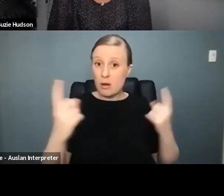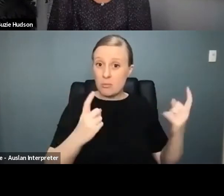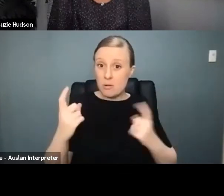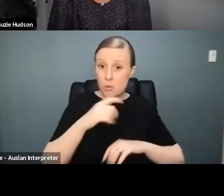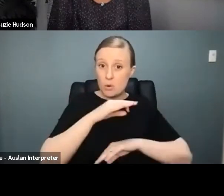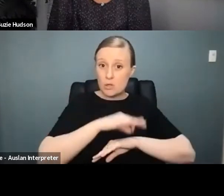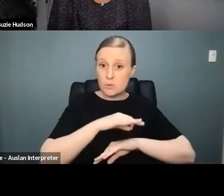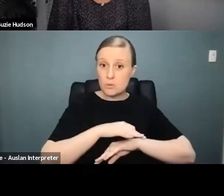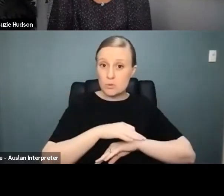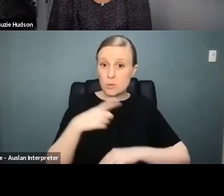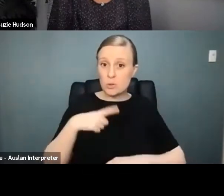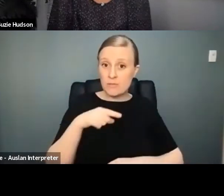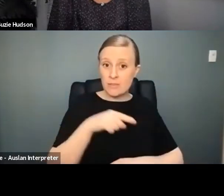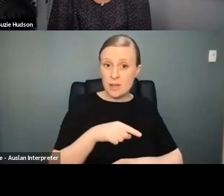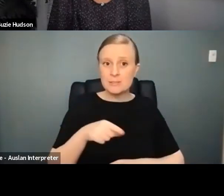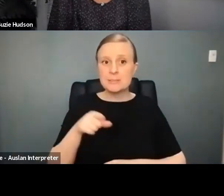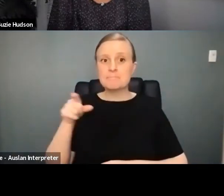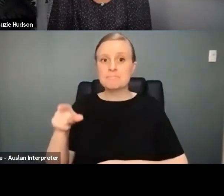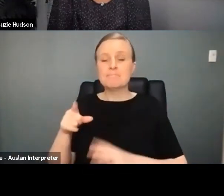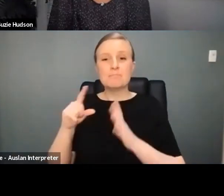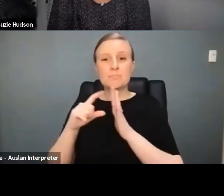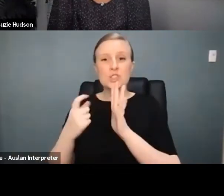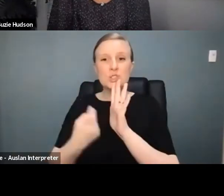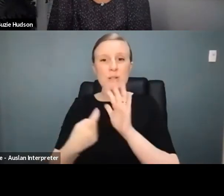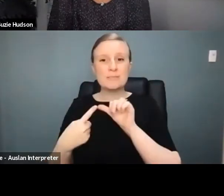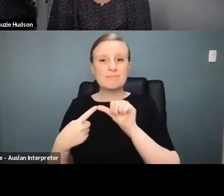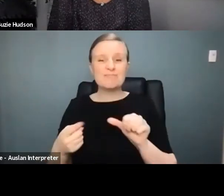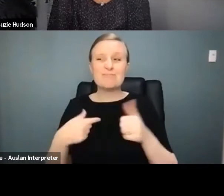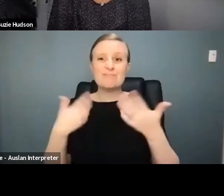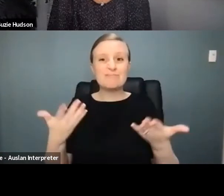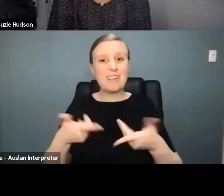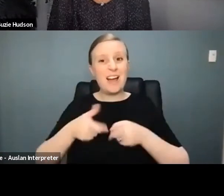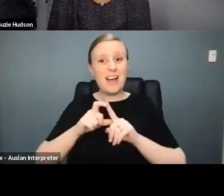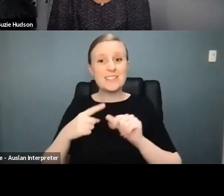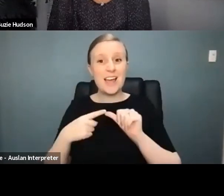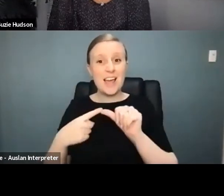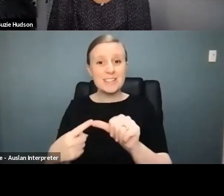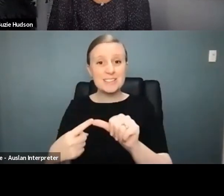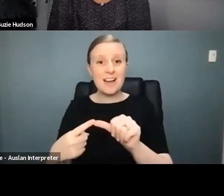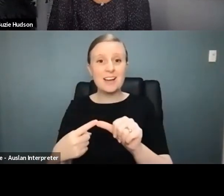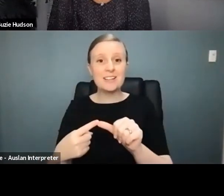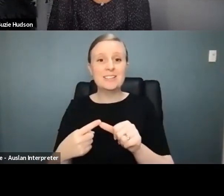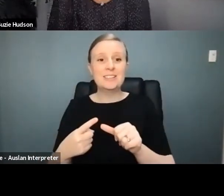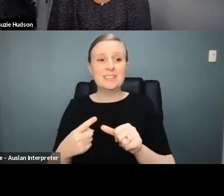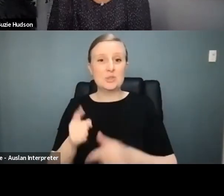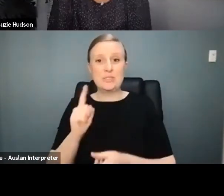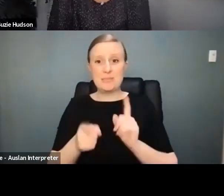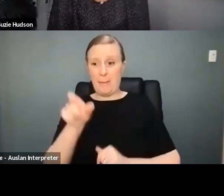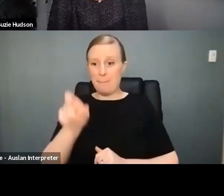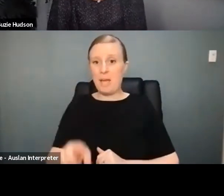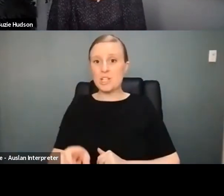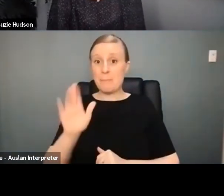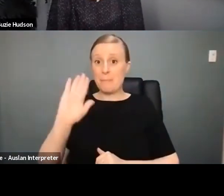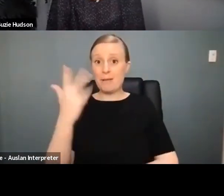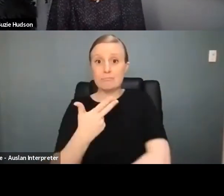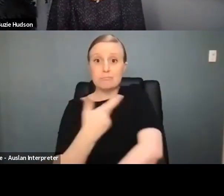because we often don't know the intent of the drug exposure or use. In